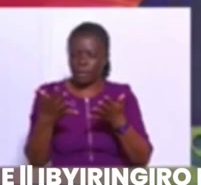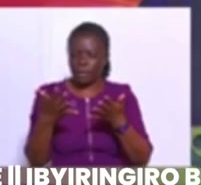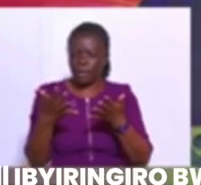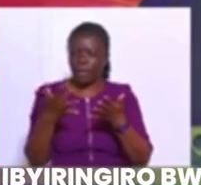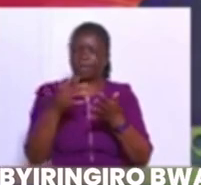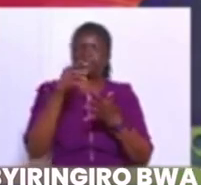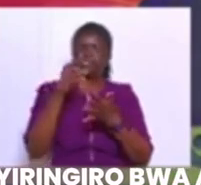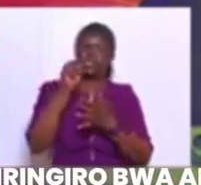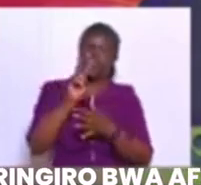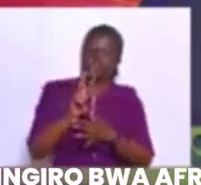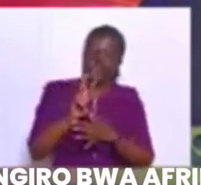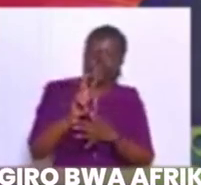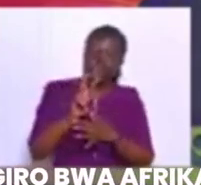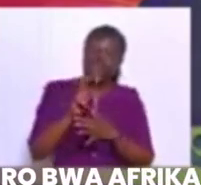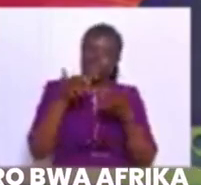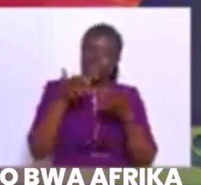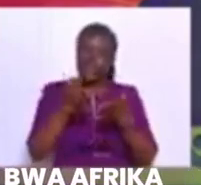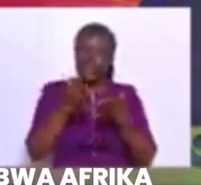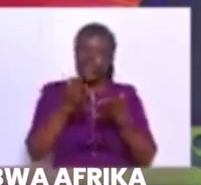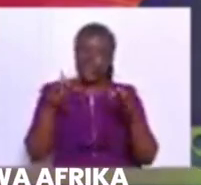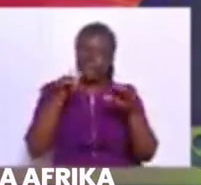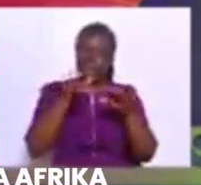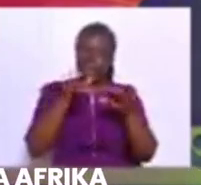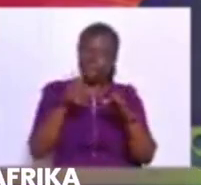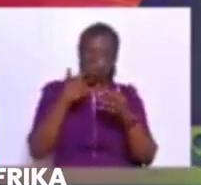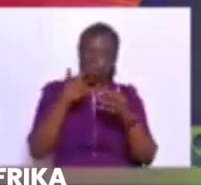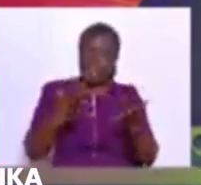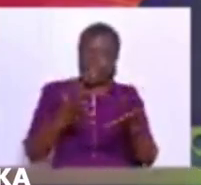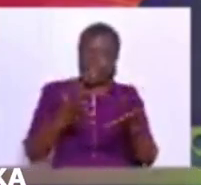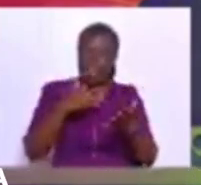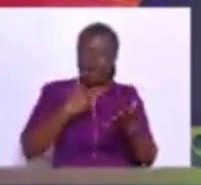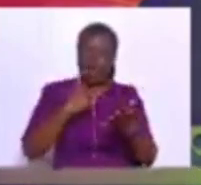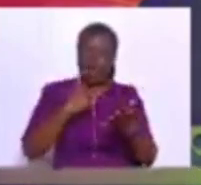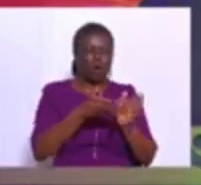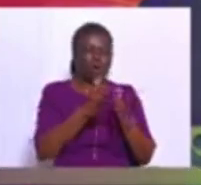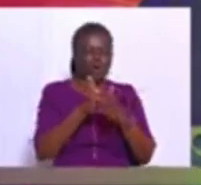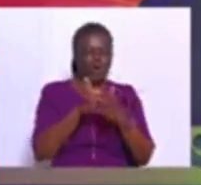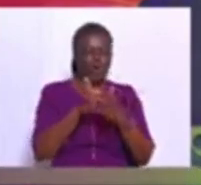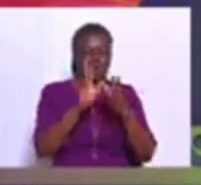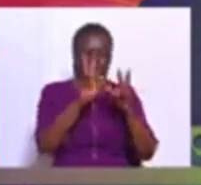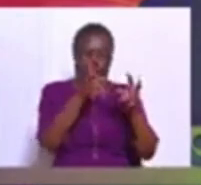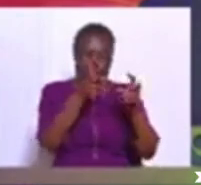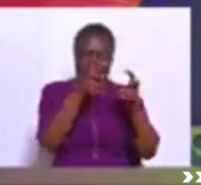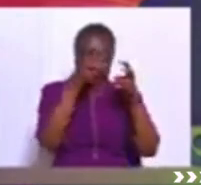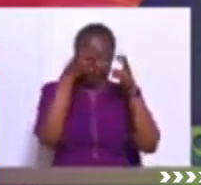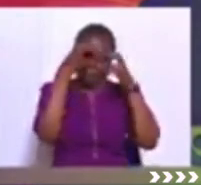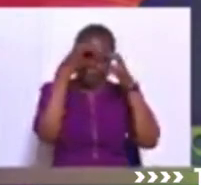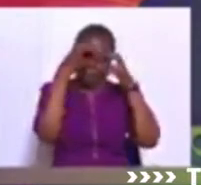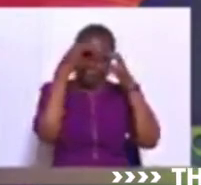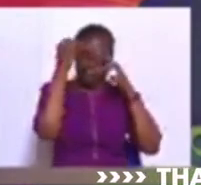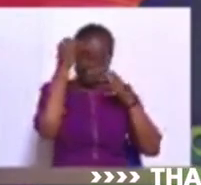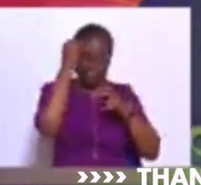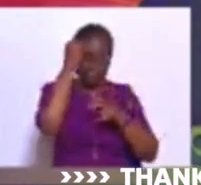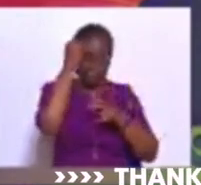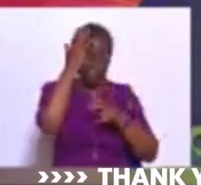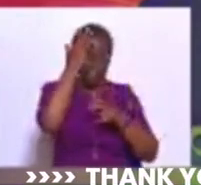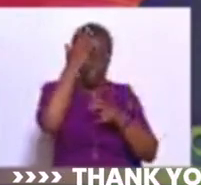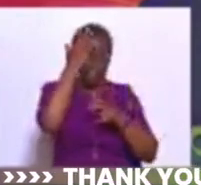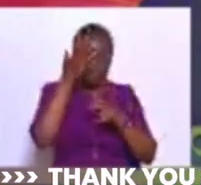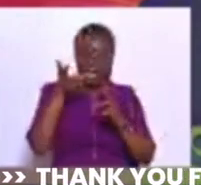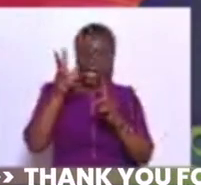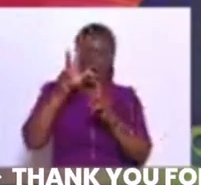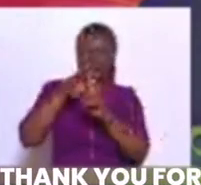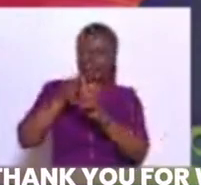and in this congregation, we may have an opportunity to get these insights and apply it into our individual